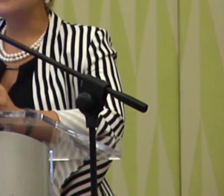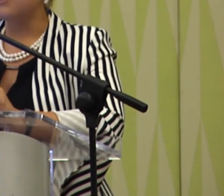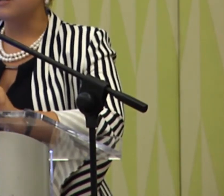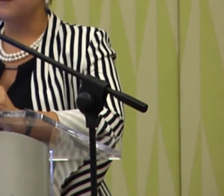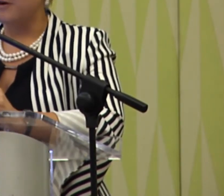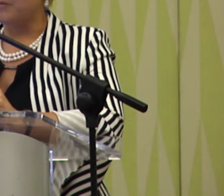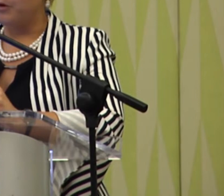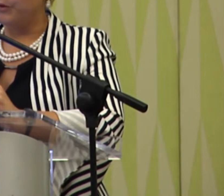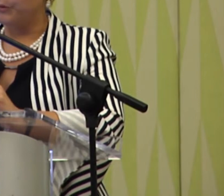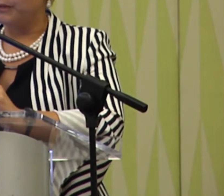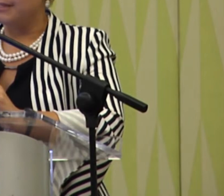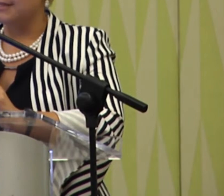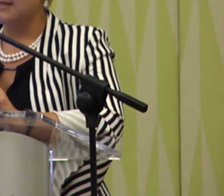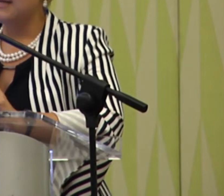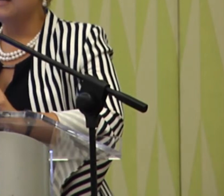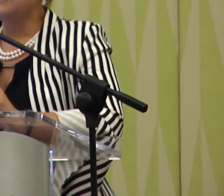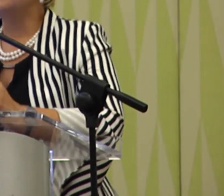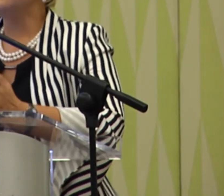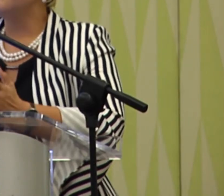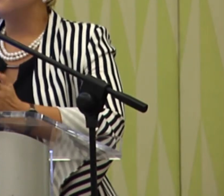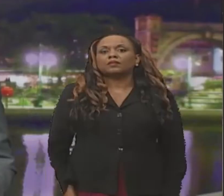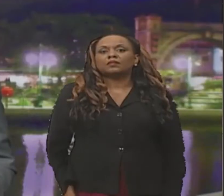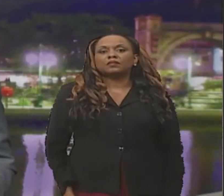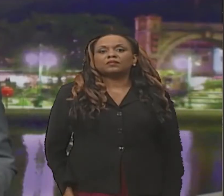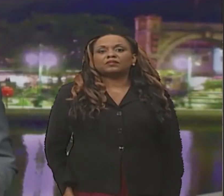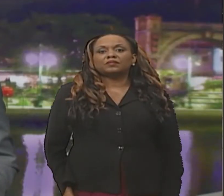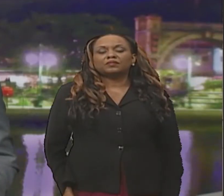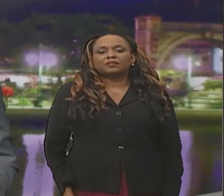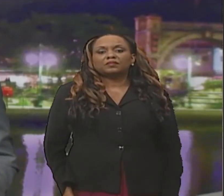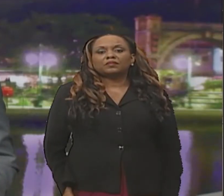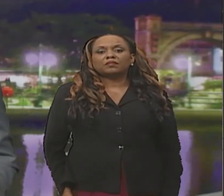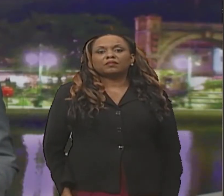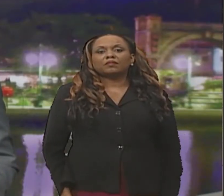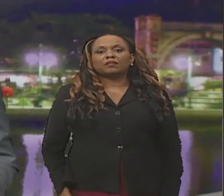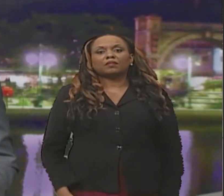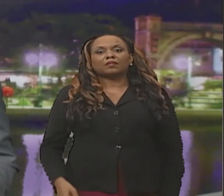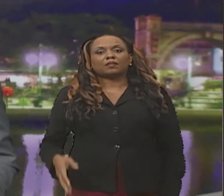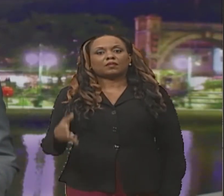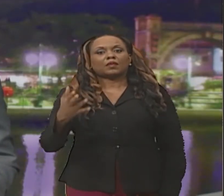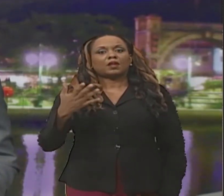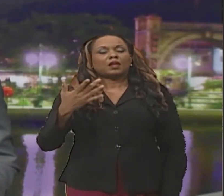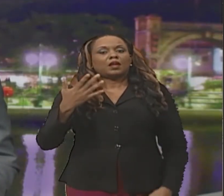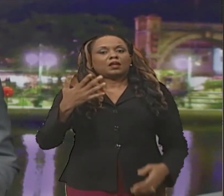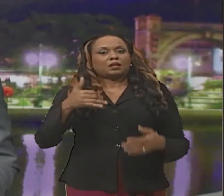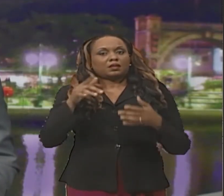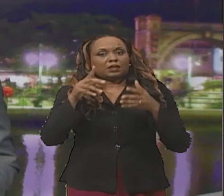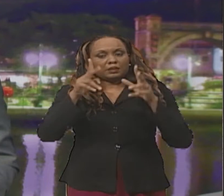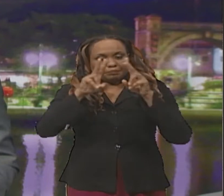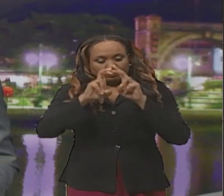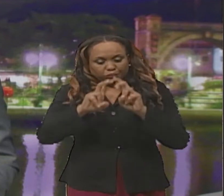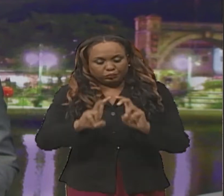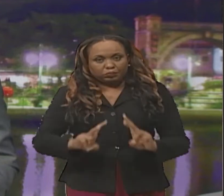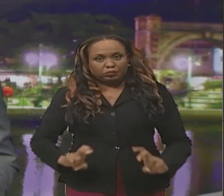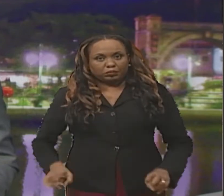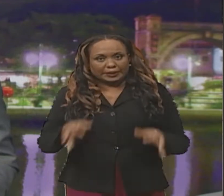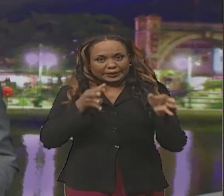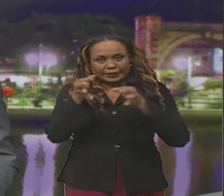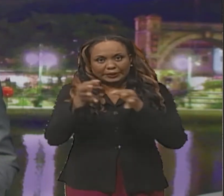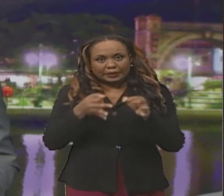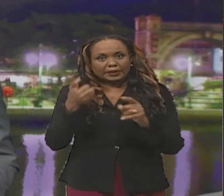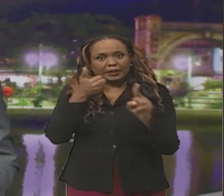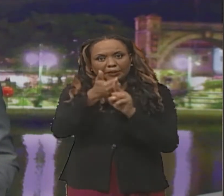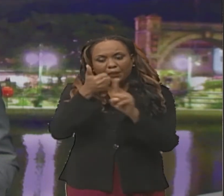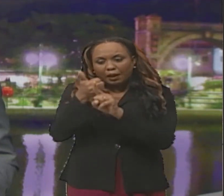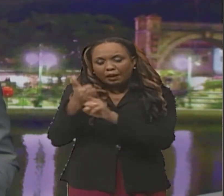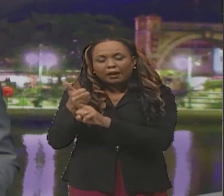is still a loss for our bondholders. But the country head then sought to break down the numbers to explain the impact by